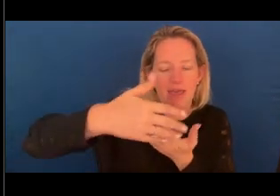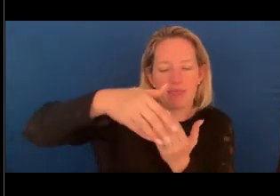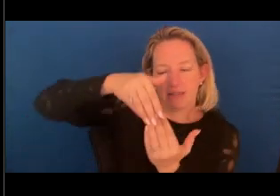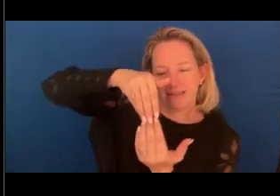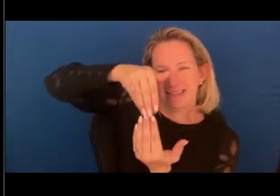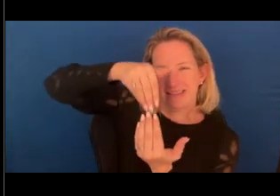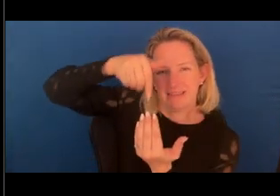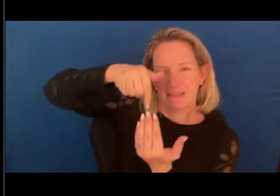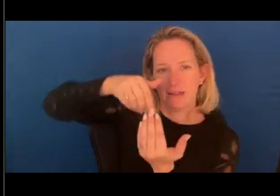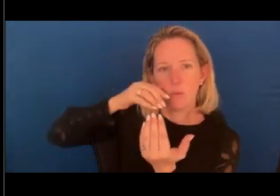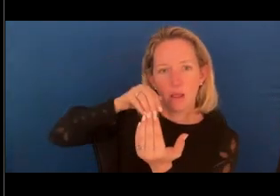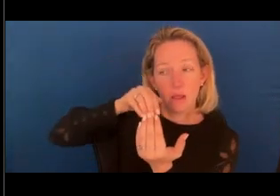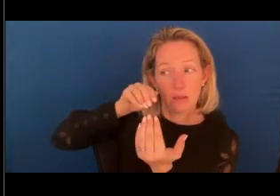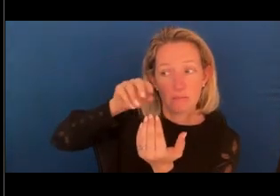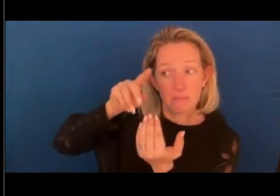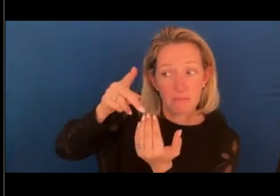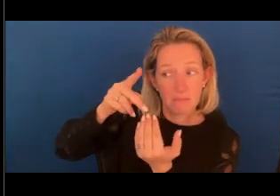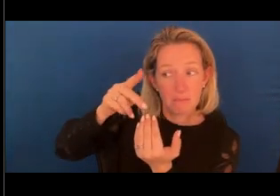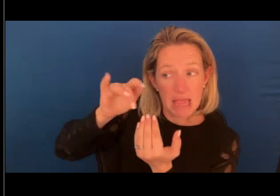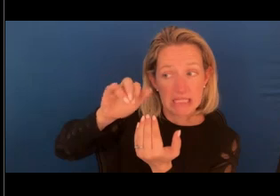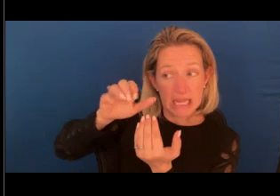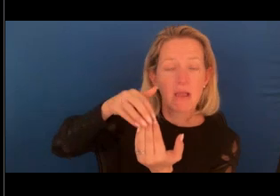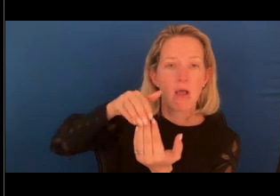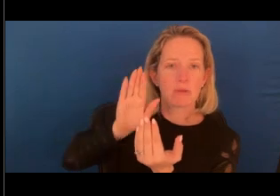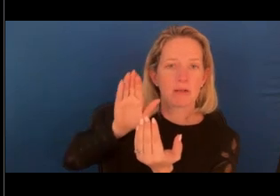the works that we're figuring out.